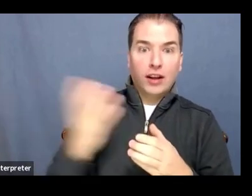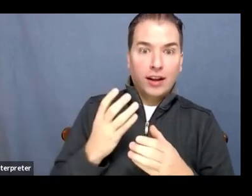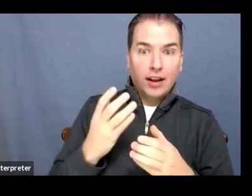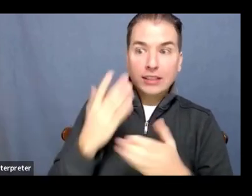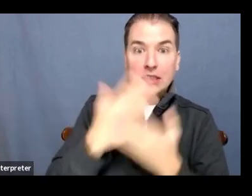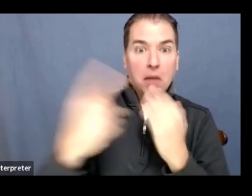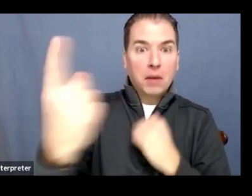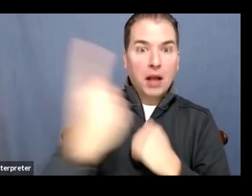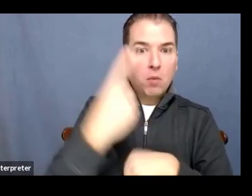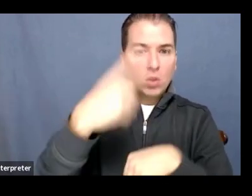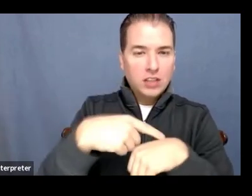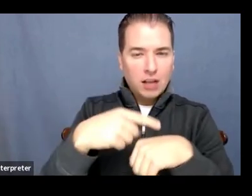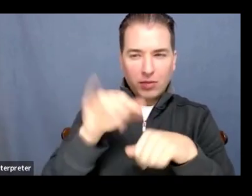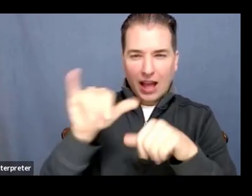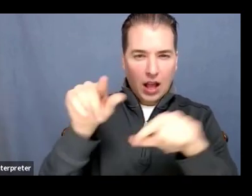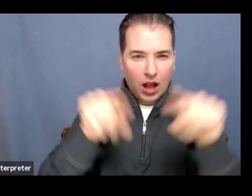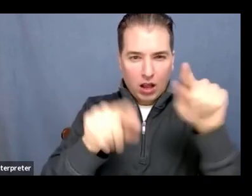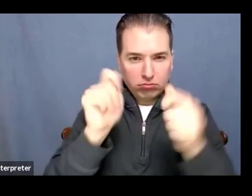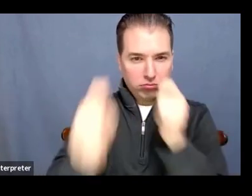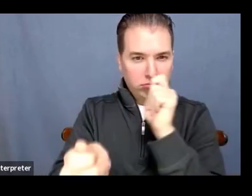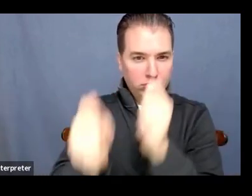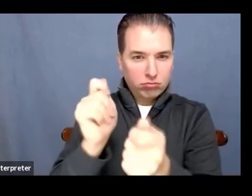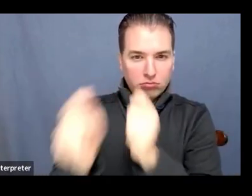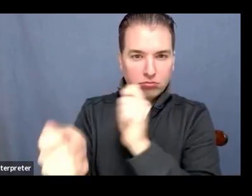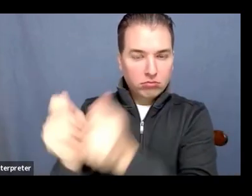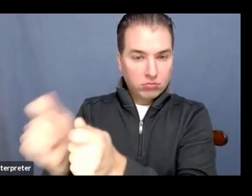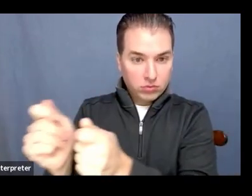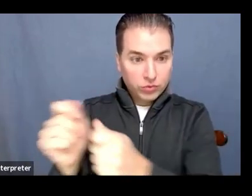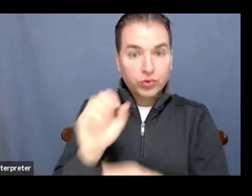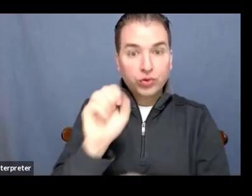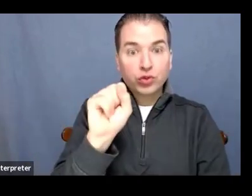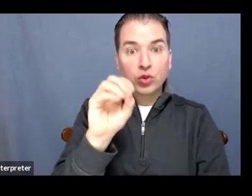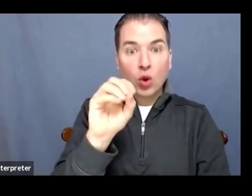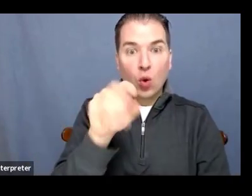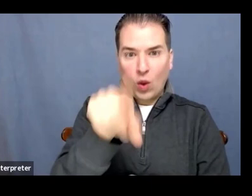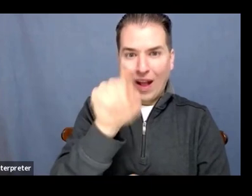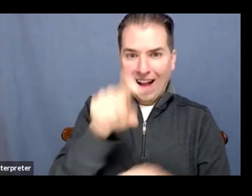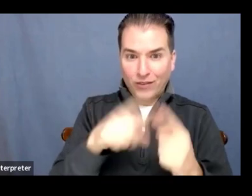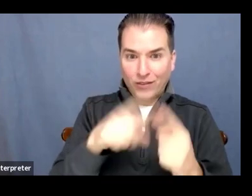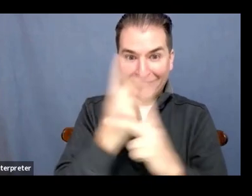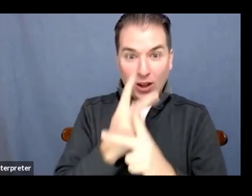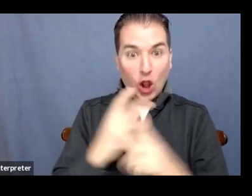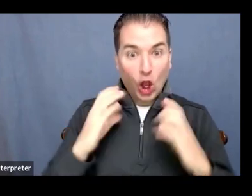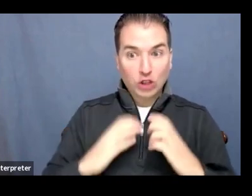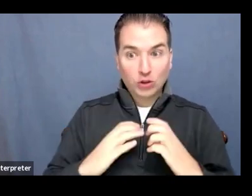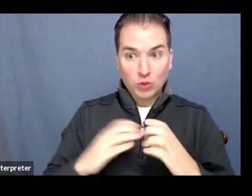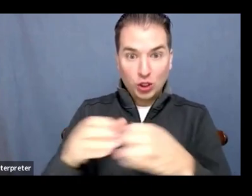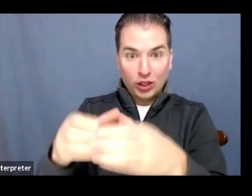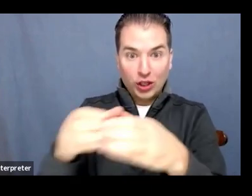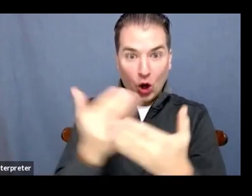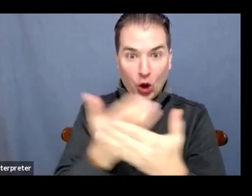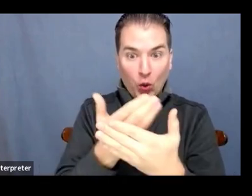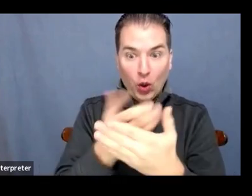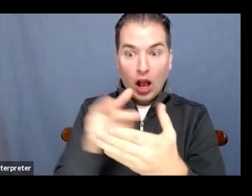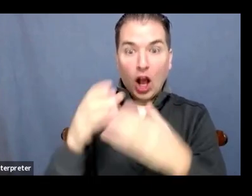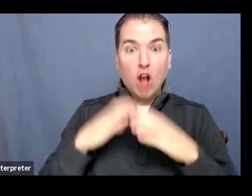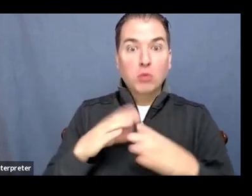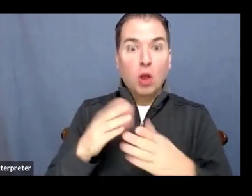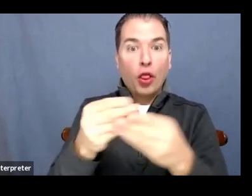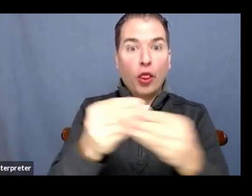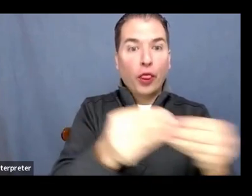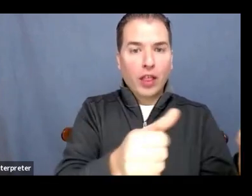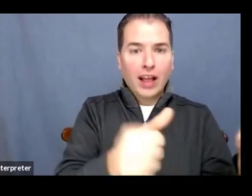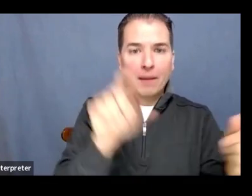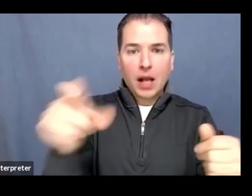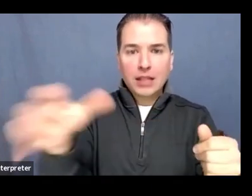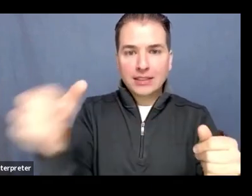total customers do I need to have? And how many customers do I need to replace every month? So how many do I need to get? And how many